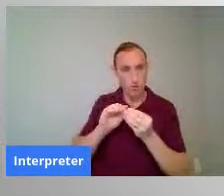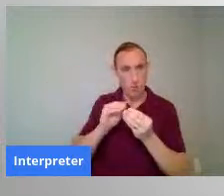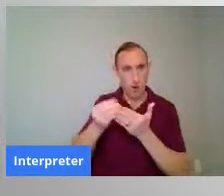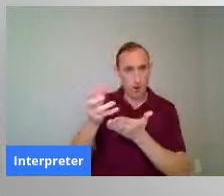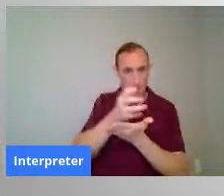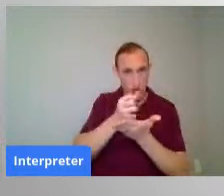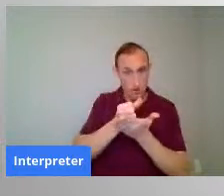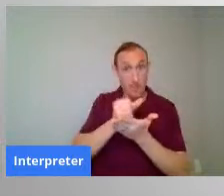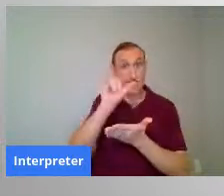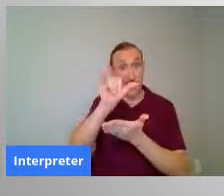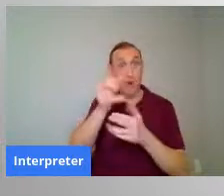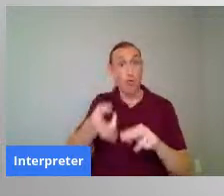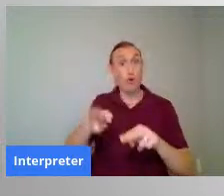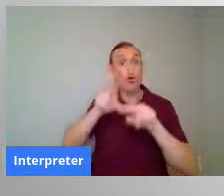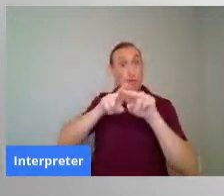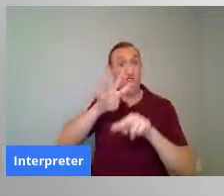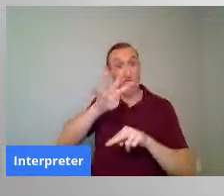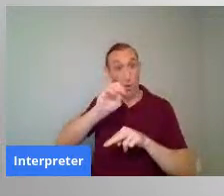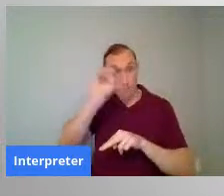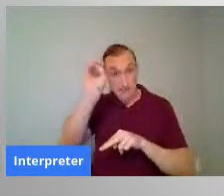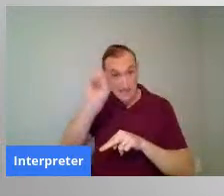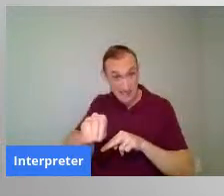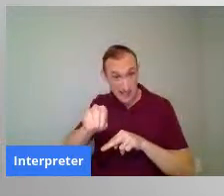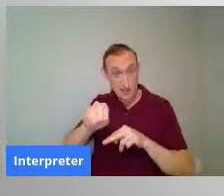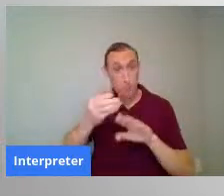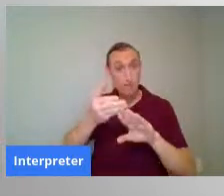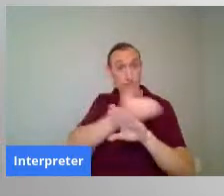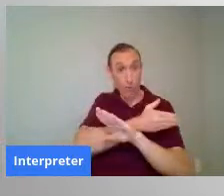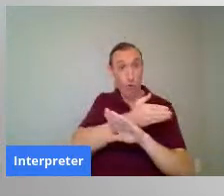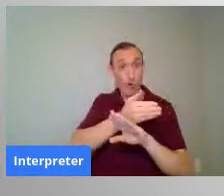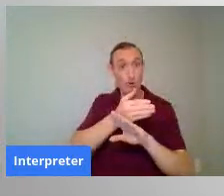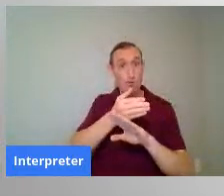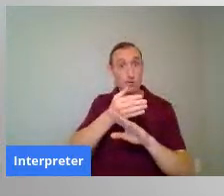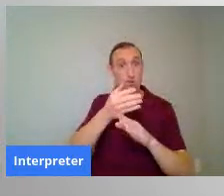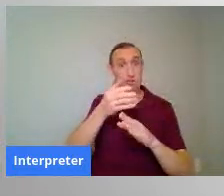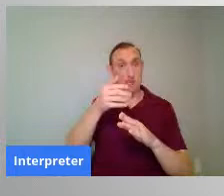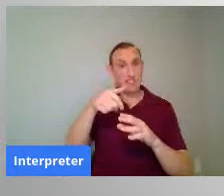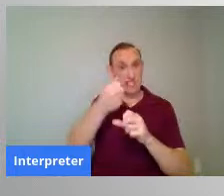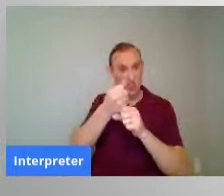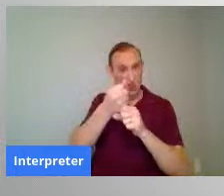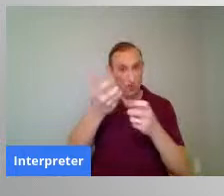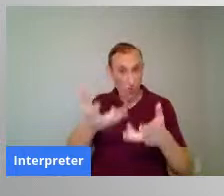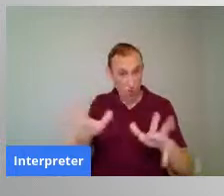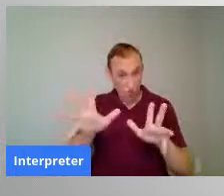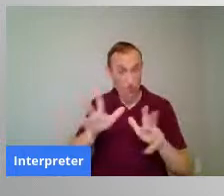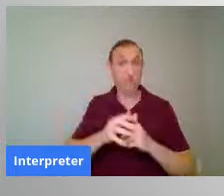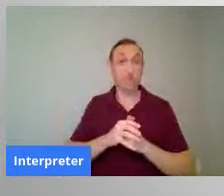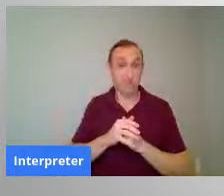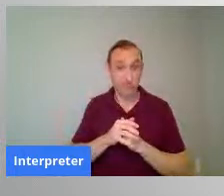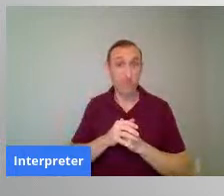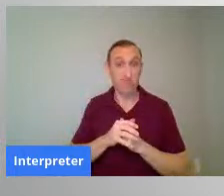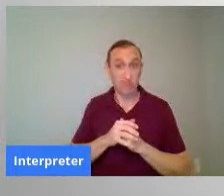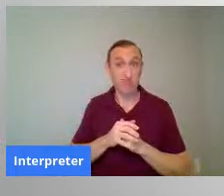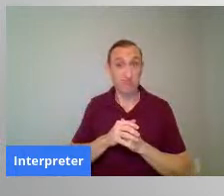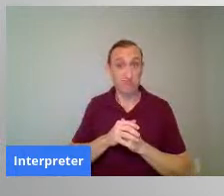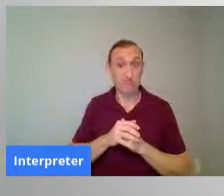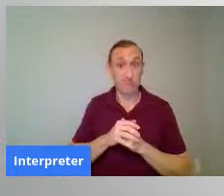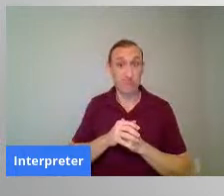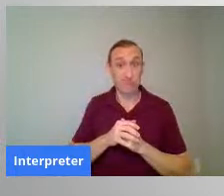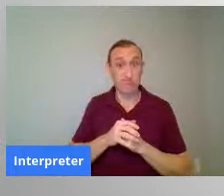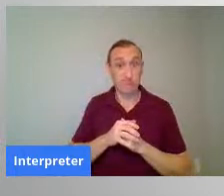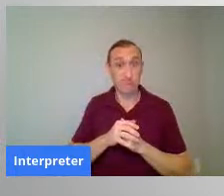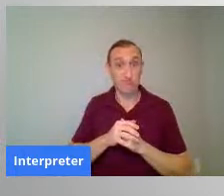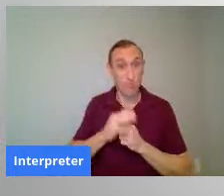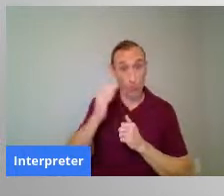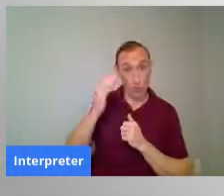This will actually grow to about 40% by the time the fiscal year is done. That's great. About 79%, and that's